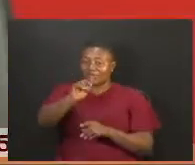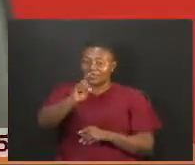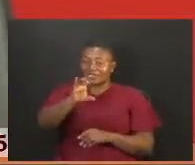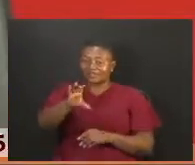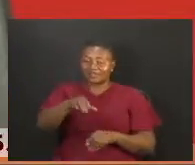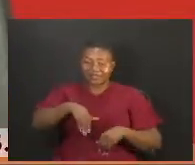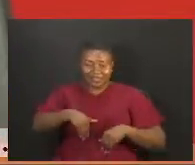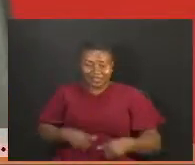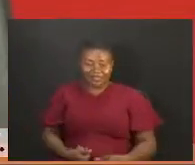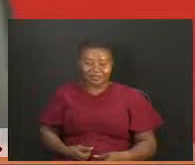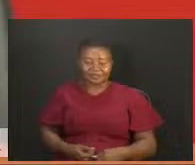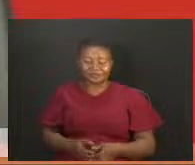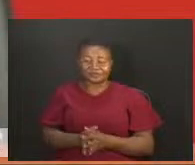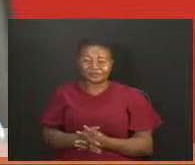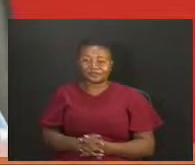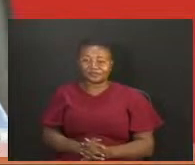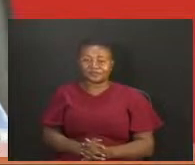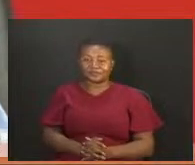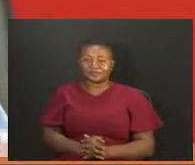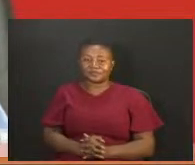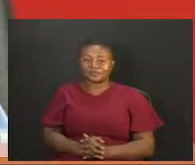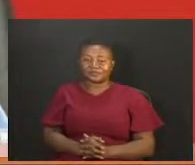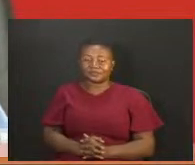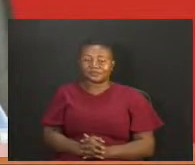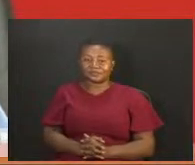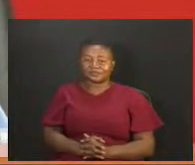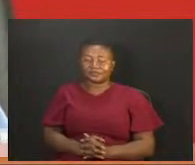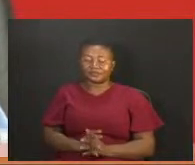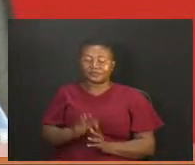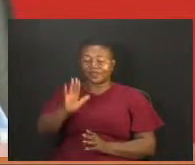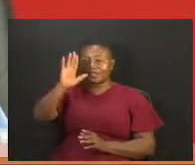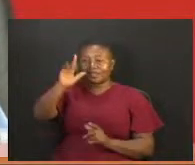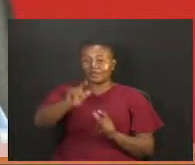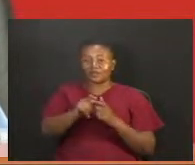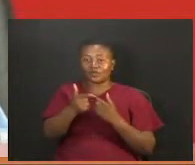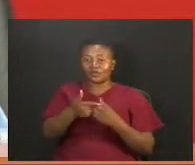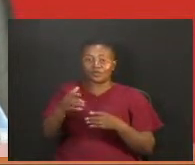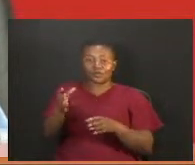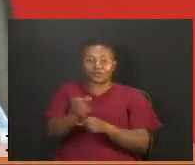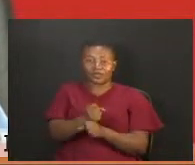Honorable members, the ayes have it.